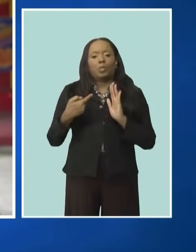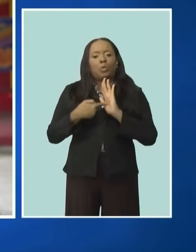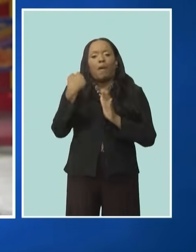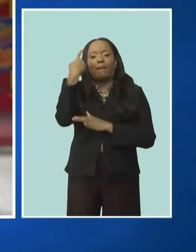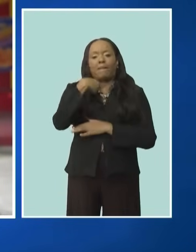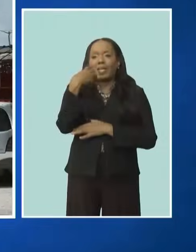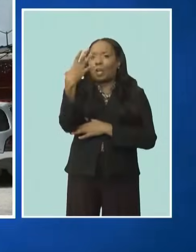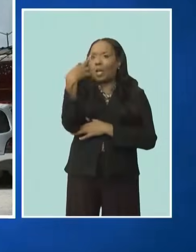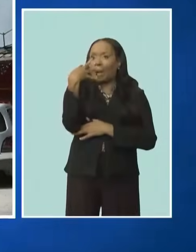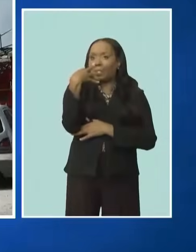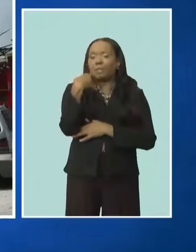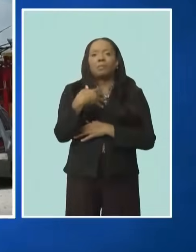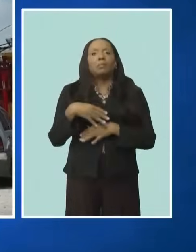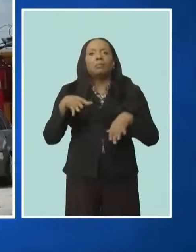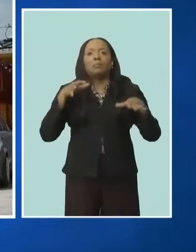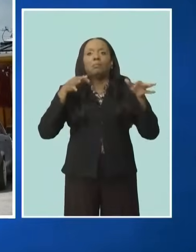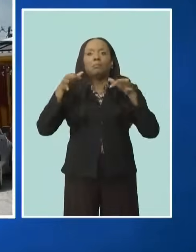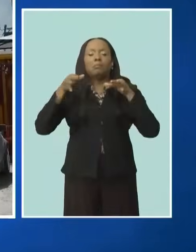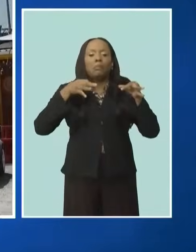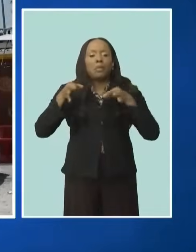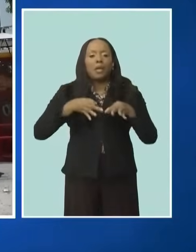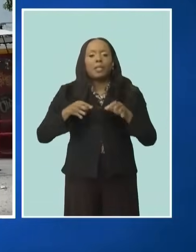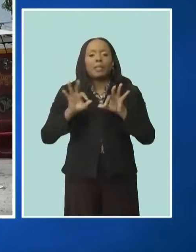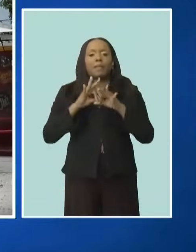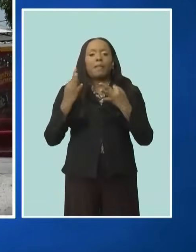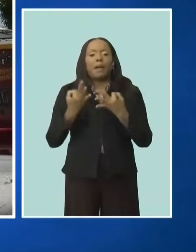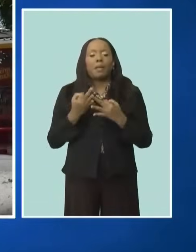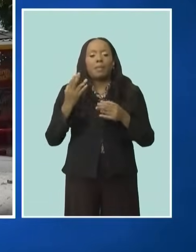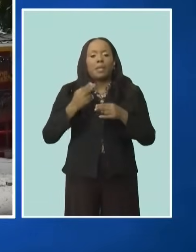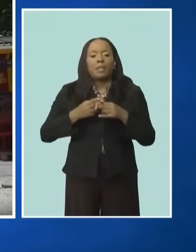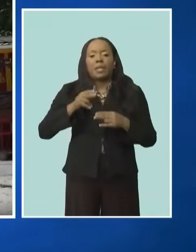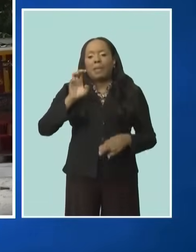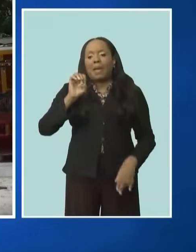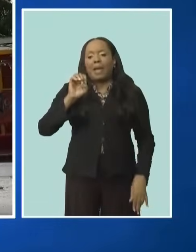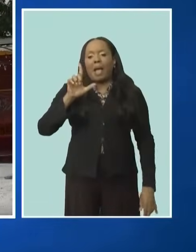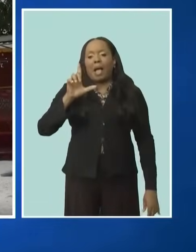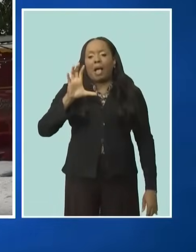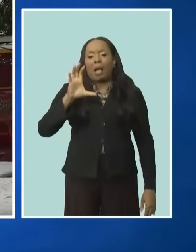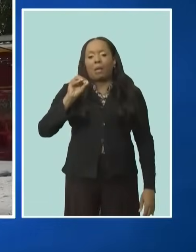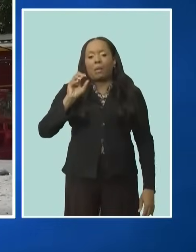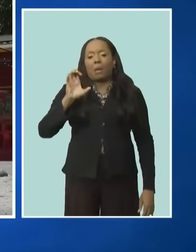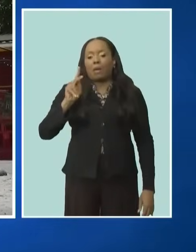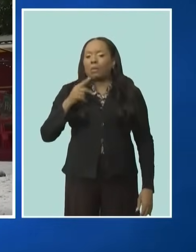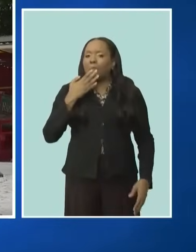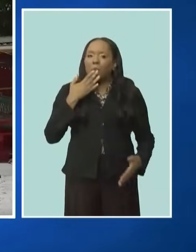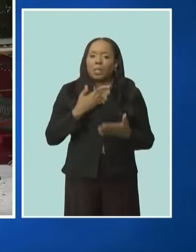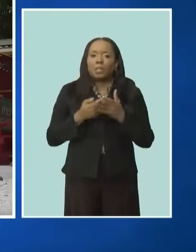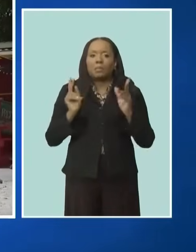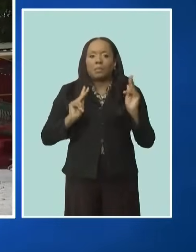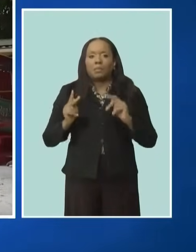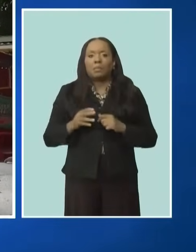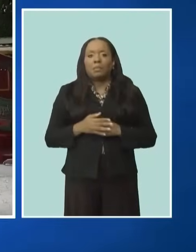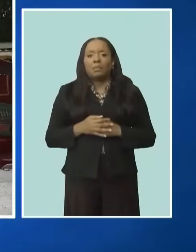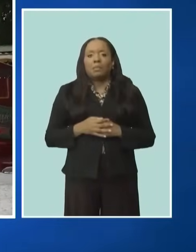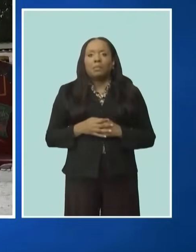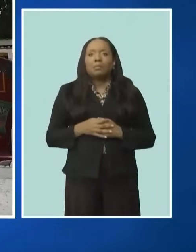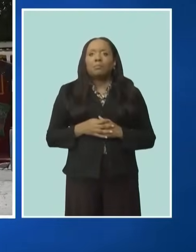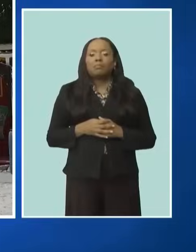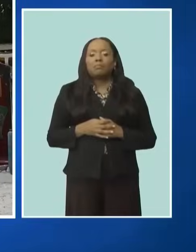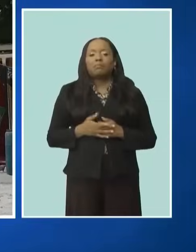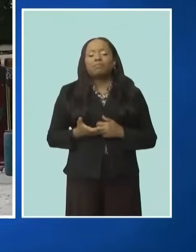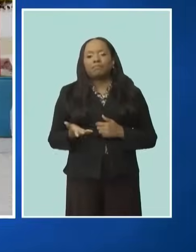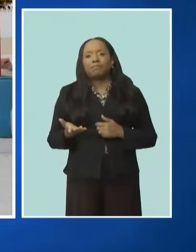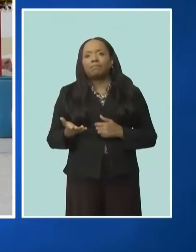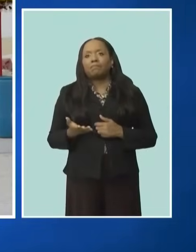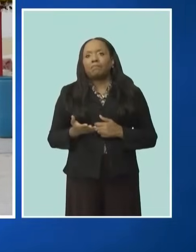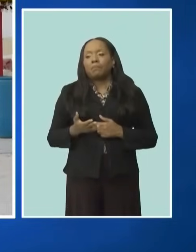camera described the Alcott family as good people. I knew them as being around here selling as a